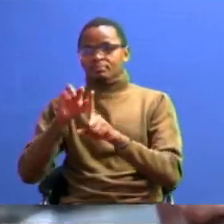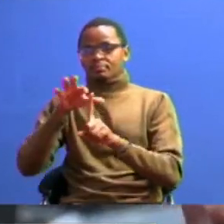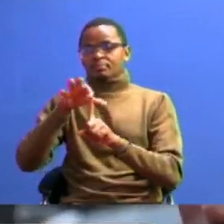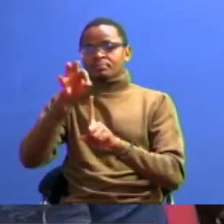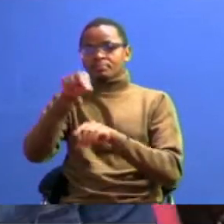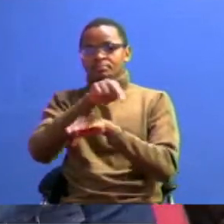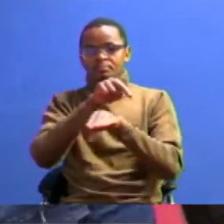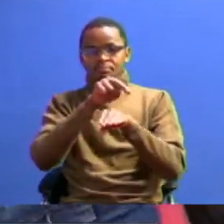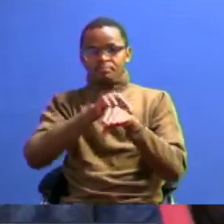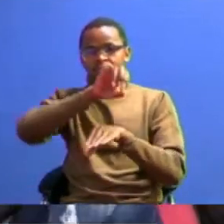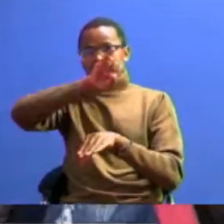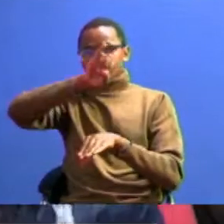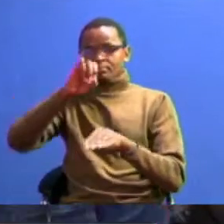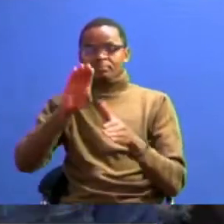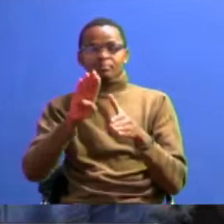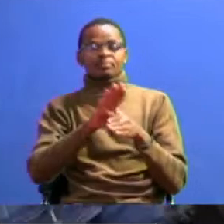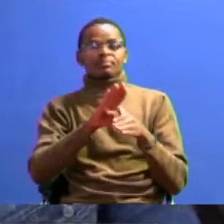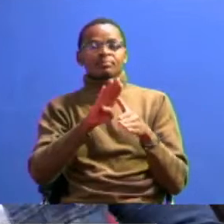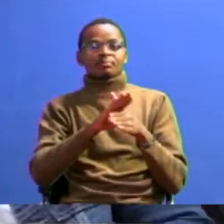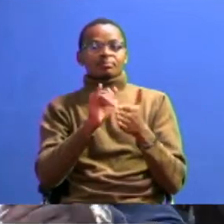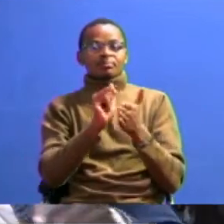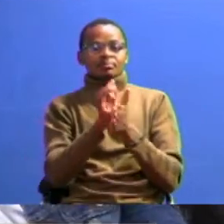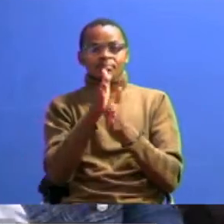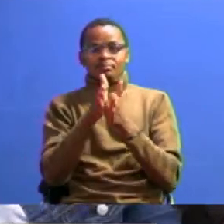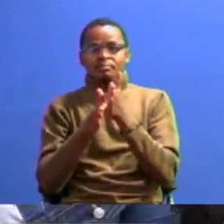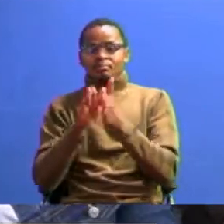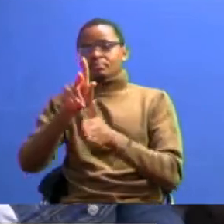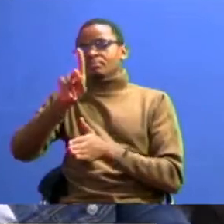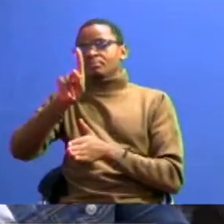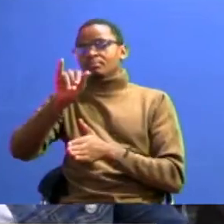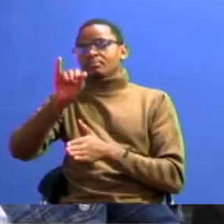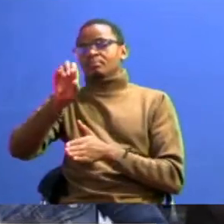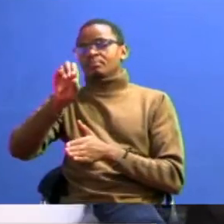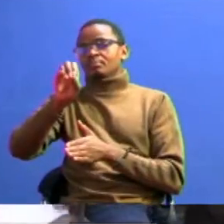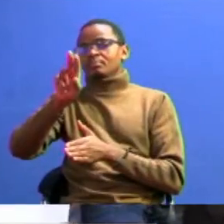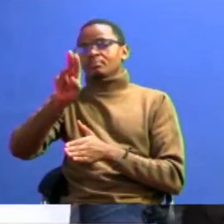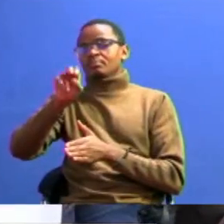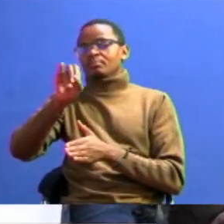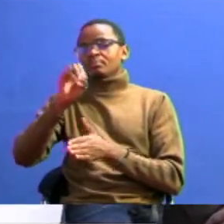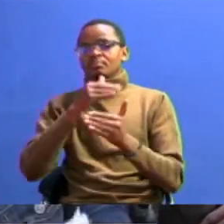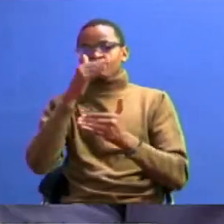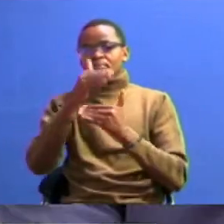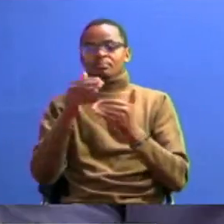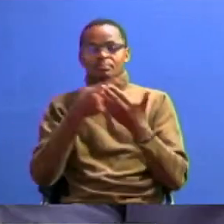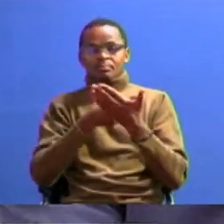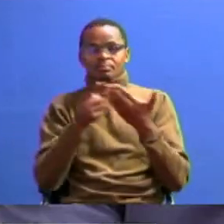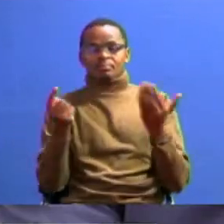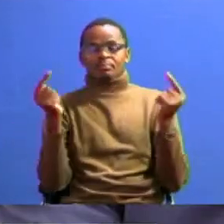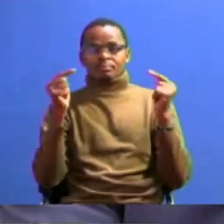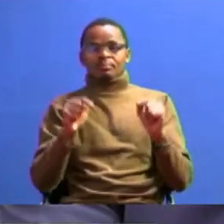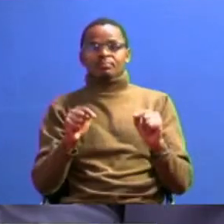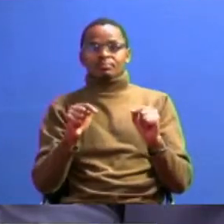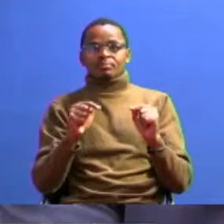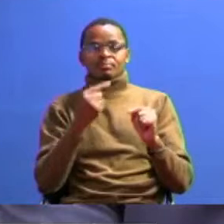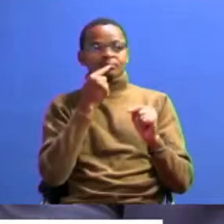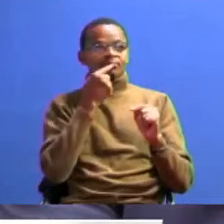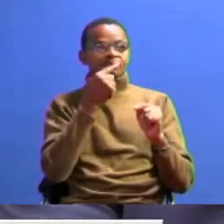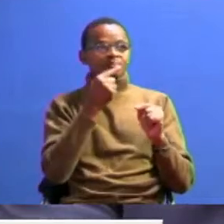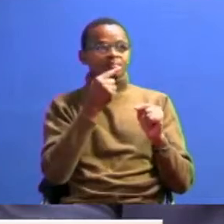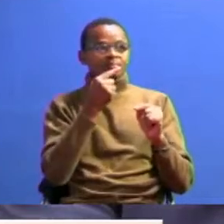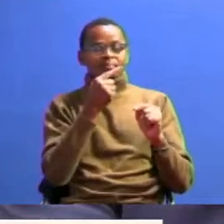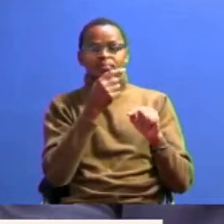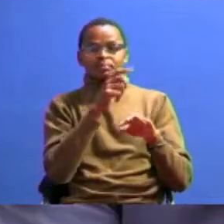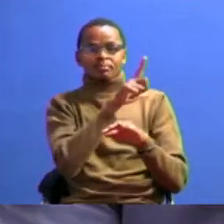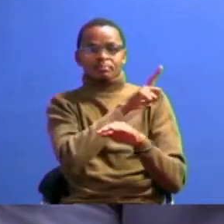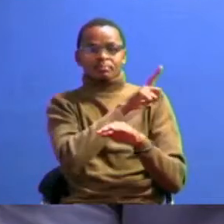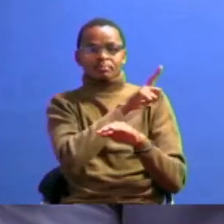meeting of Jubilee Party members that was organized by Kioni to be held next week will not be attended. He has seen that his faction